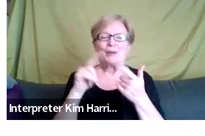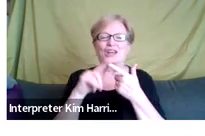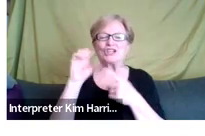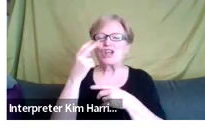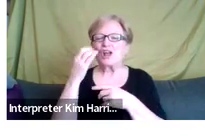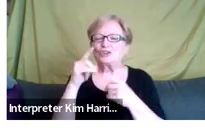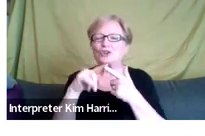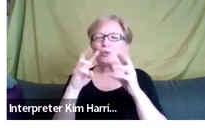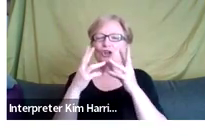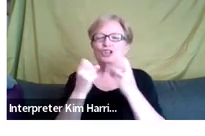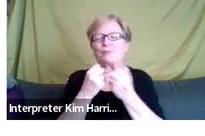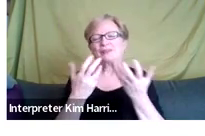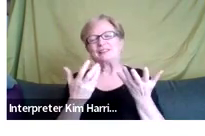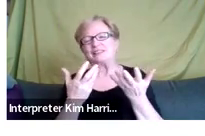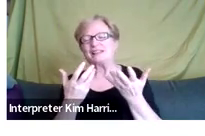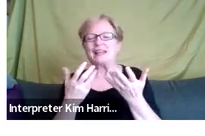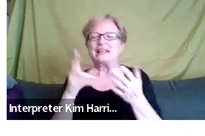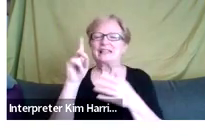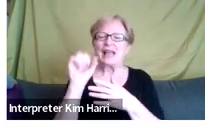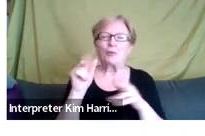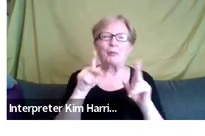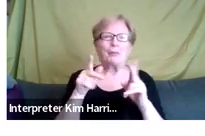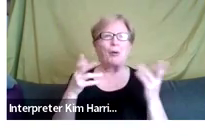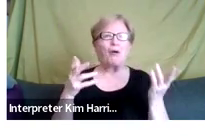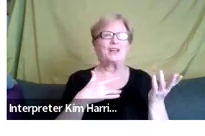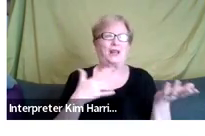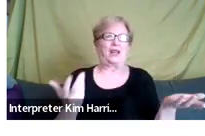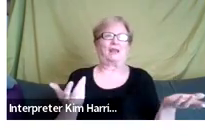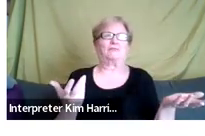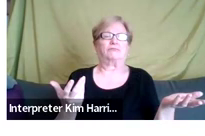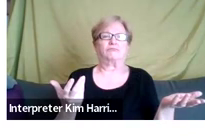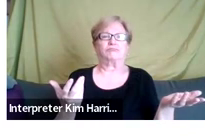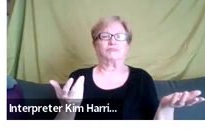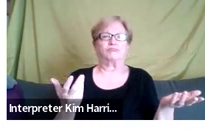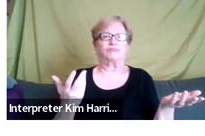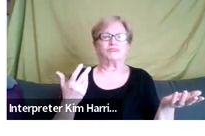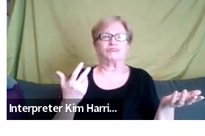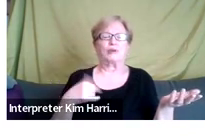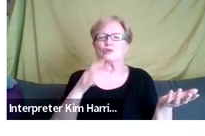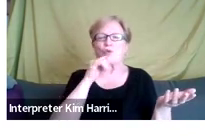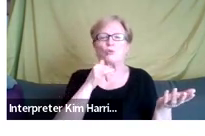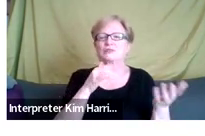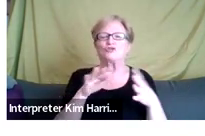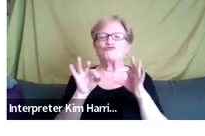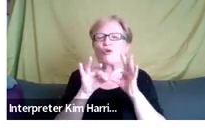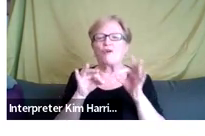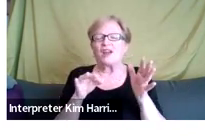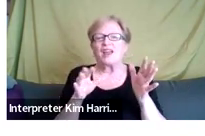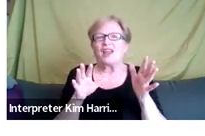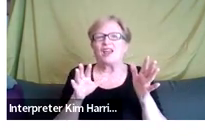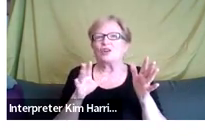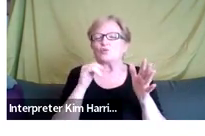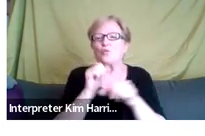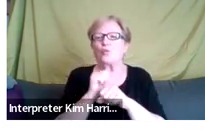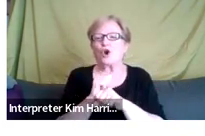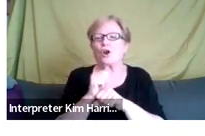But, you know, disabled people, you know, we don't, you know, deserve to, you know, work